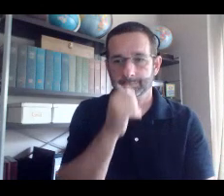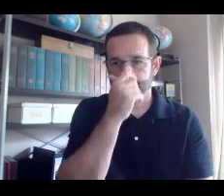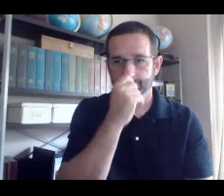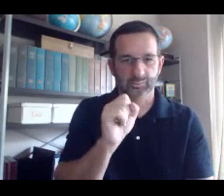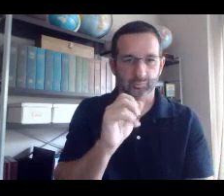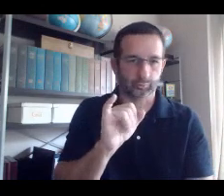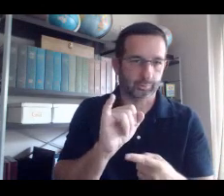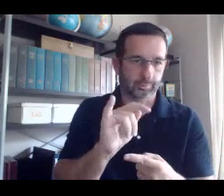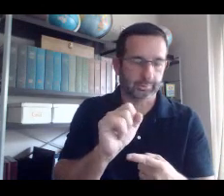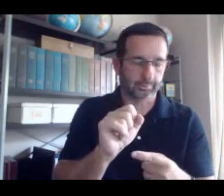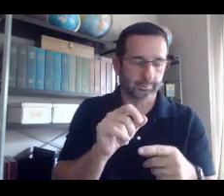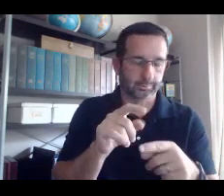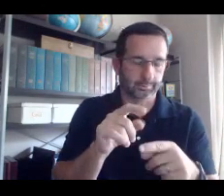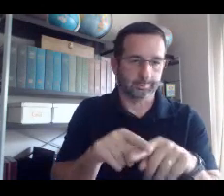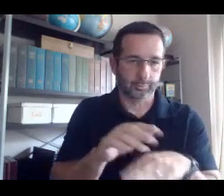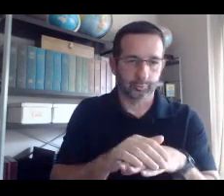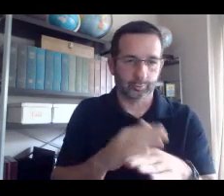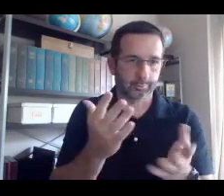terminated.